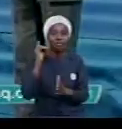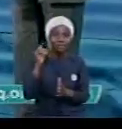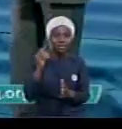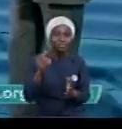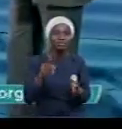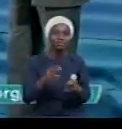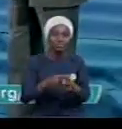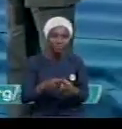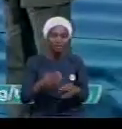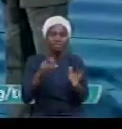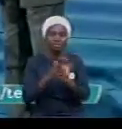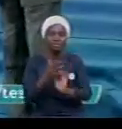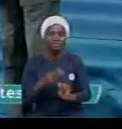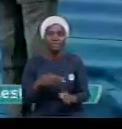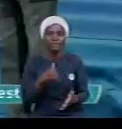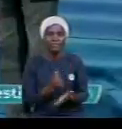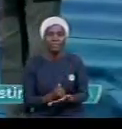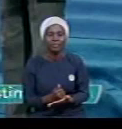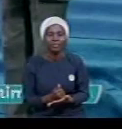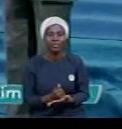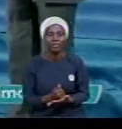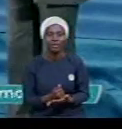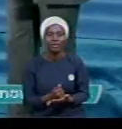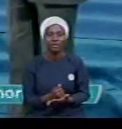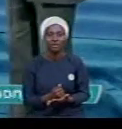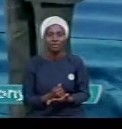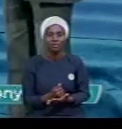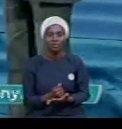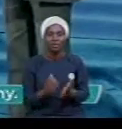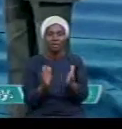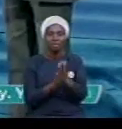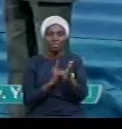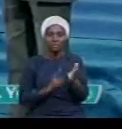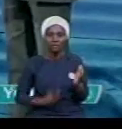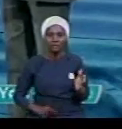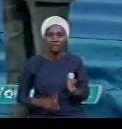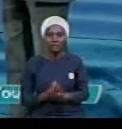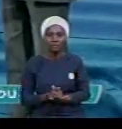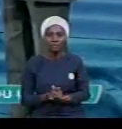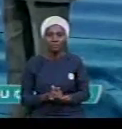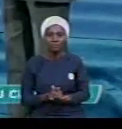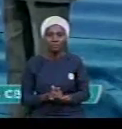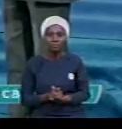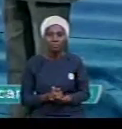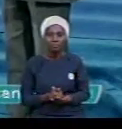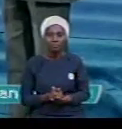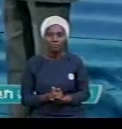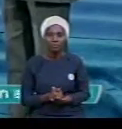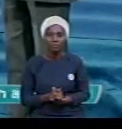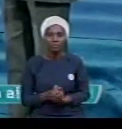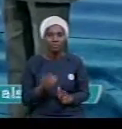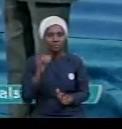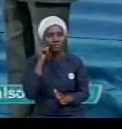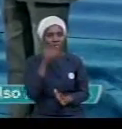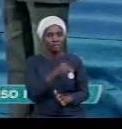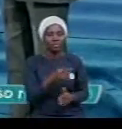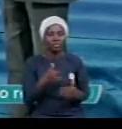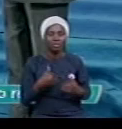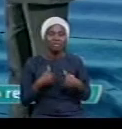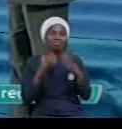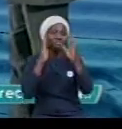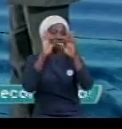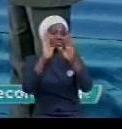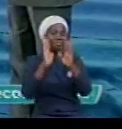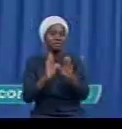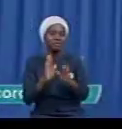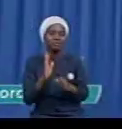Praise the Lord. Beside me is Mrs. Oluwashola Akiyemi. She has a wonderful thing to